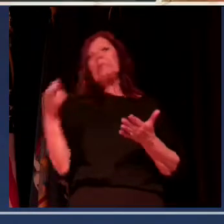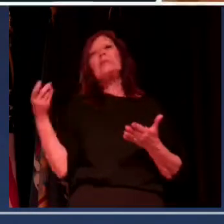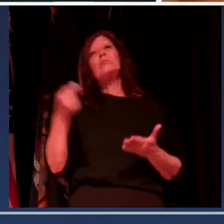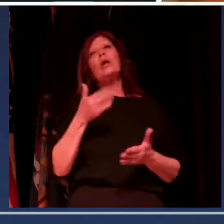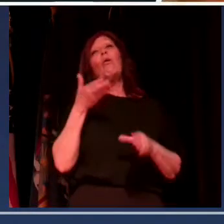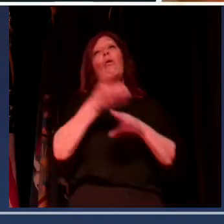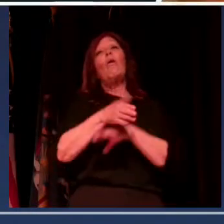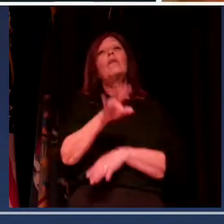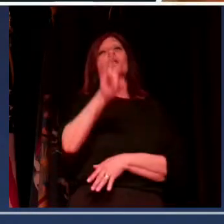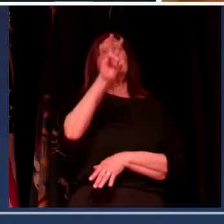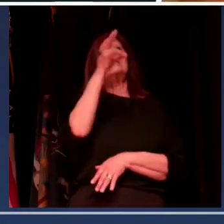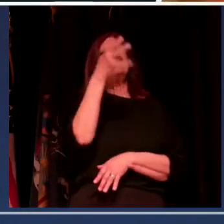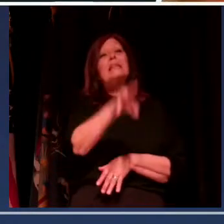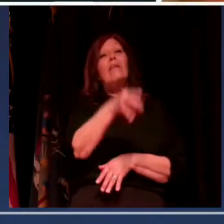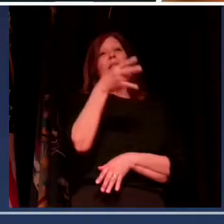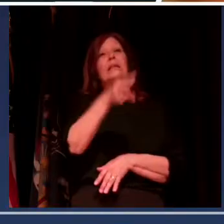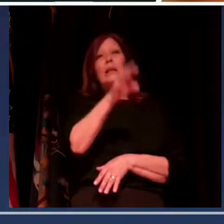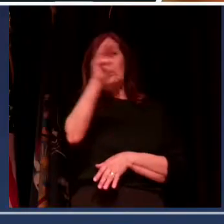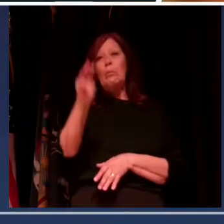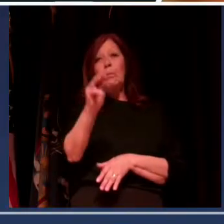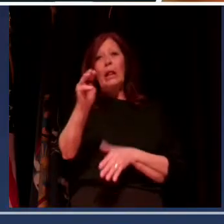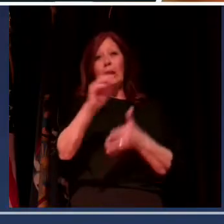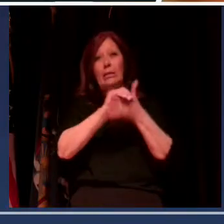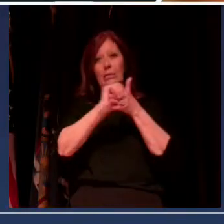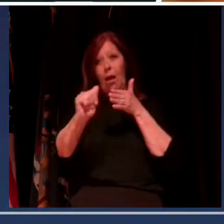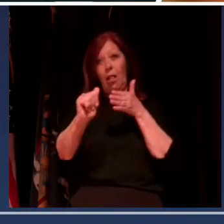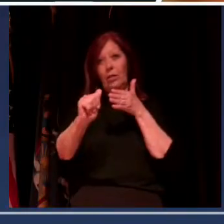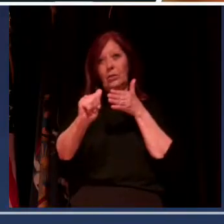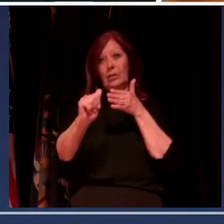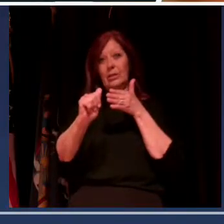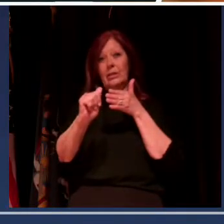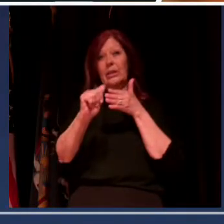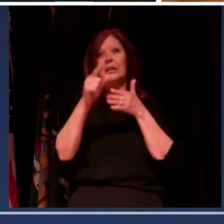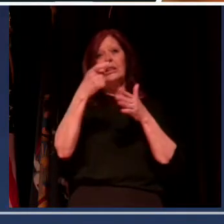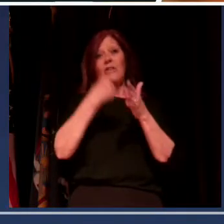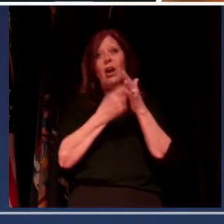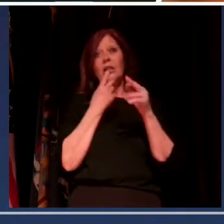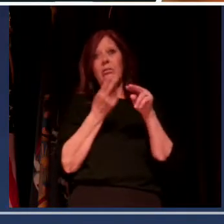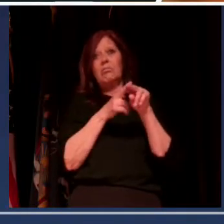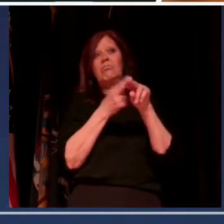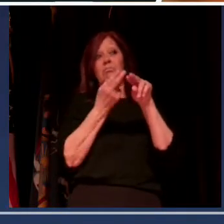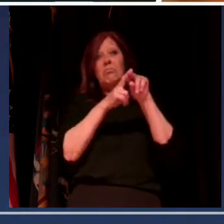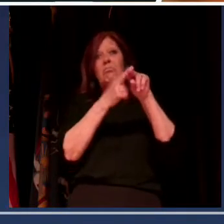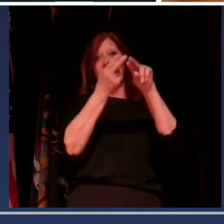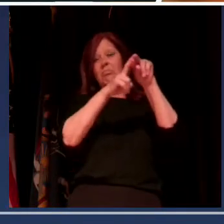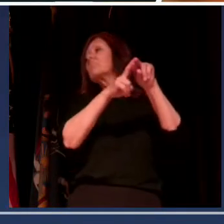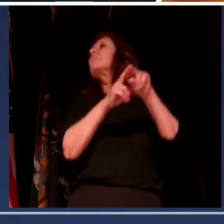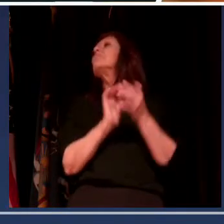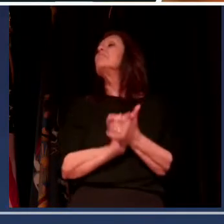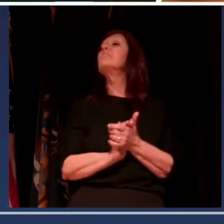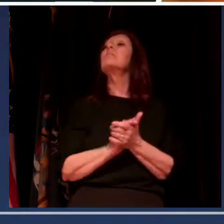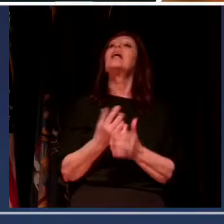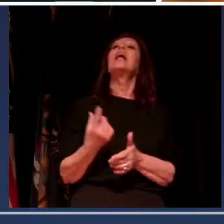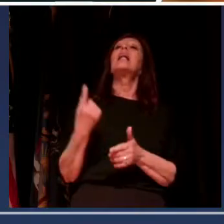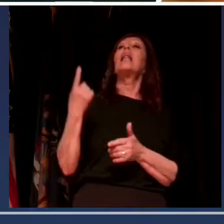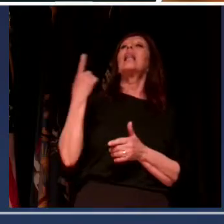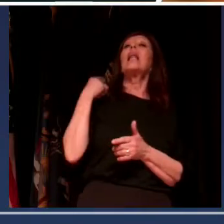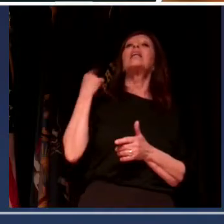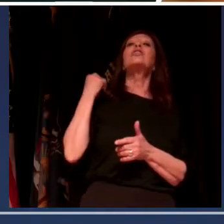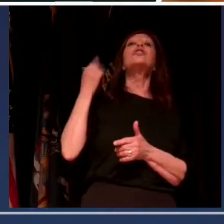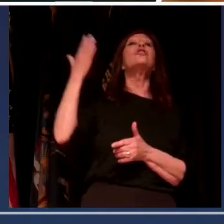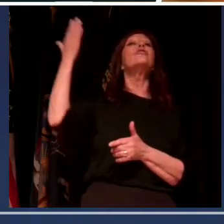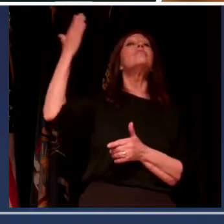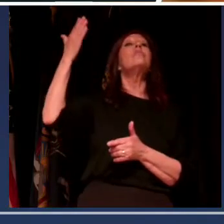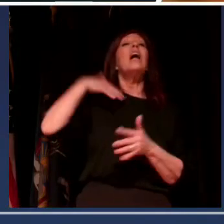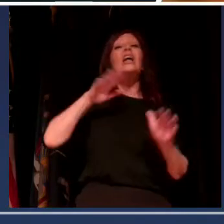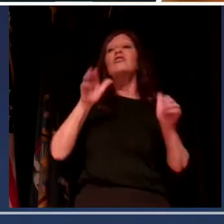over $17 million, and these costs are increasing. At last year's State of the County, I challenged our